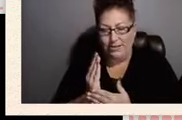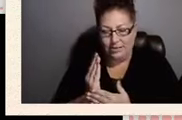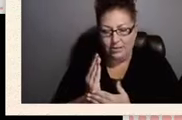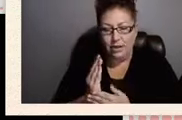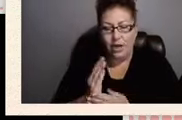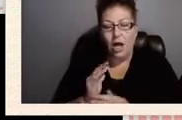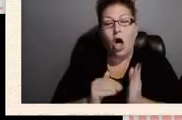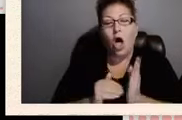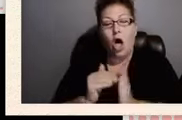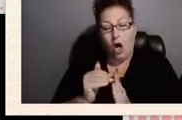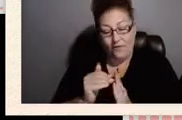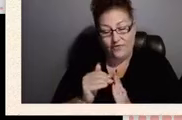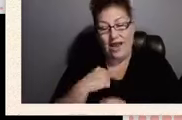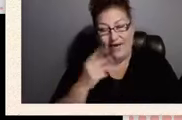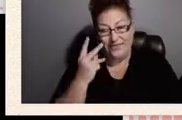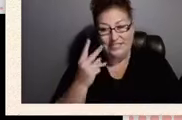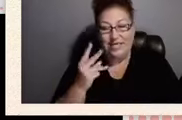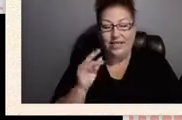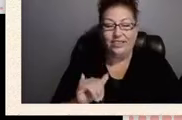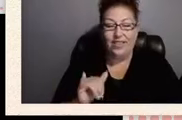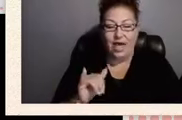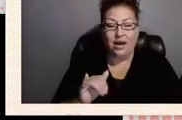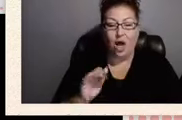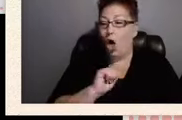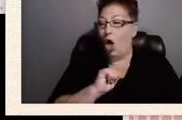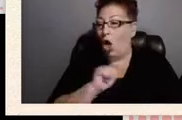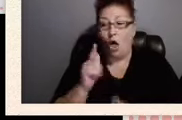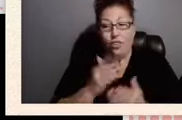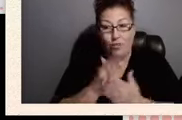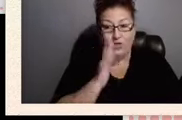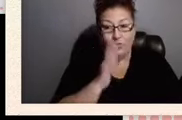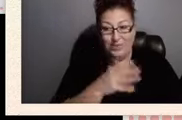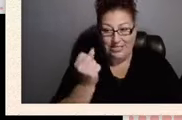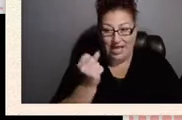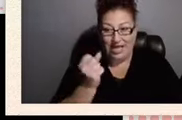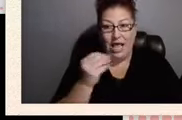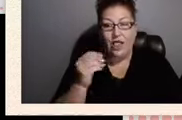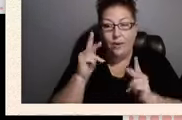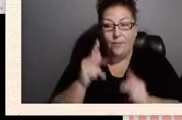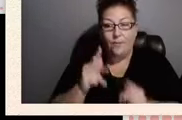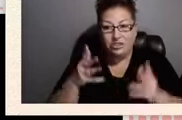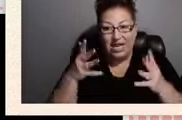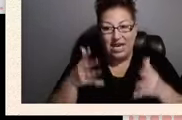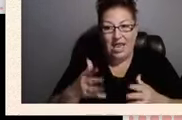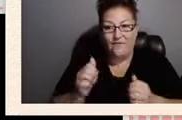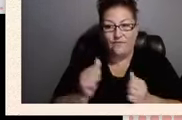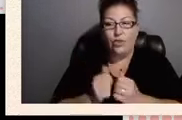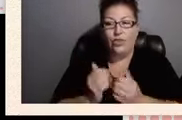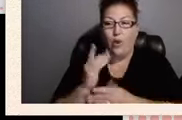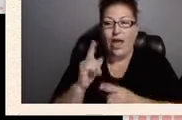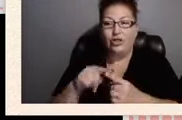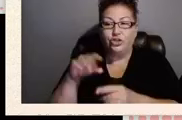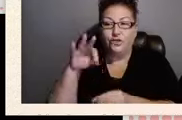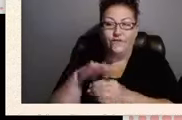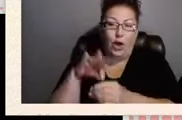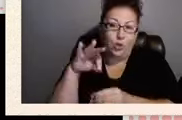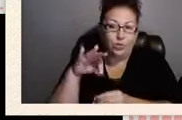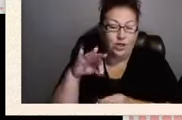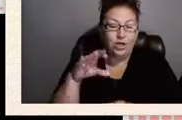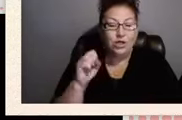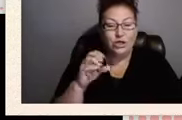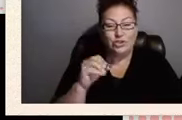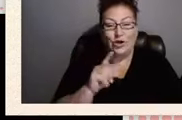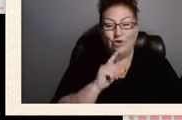I've seen that all the rights will be taken away and the person will just be left with the right to vote. So in practice, that person is basically